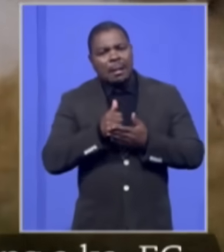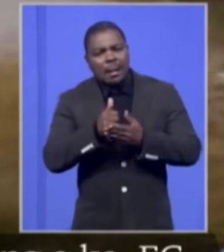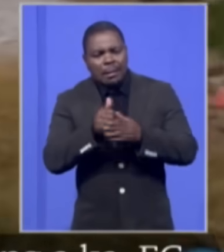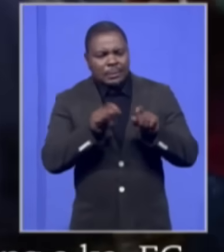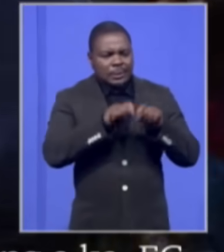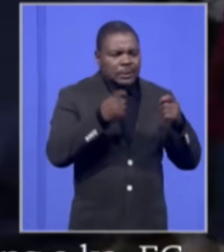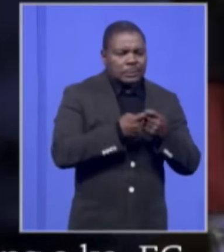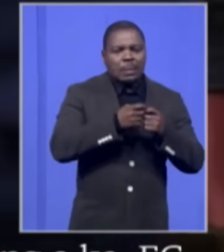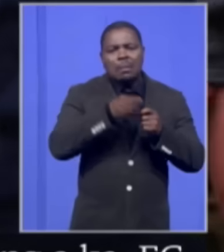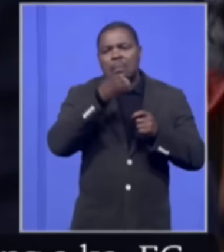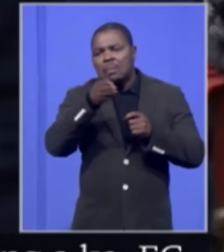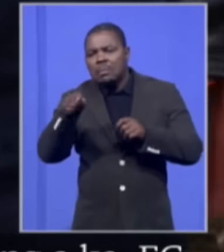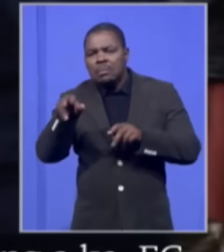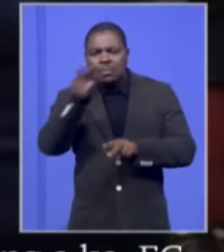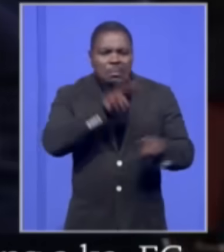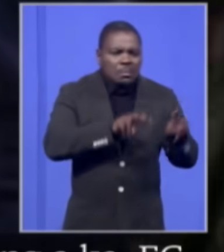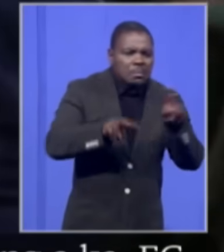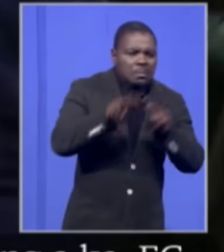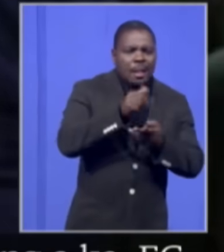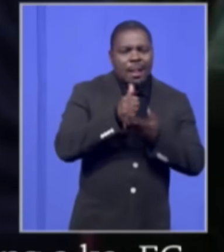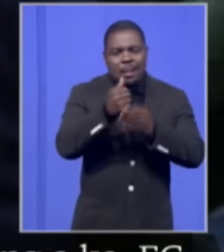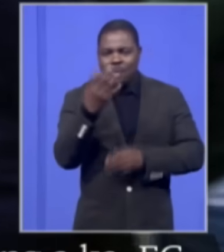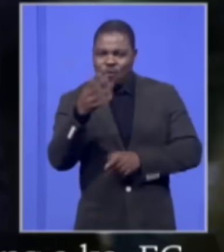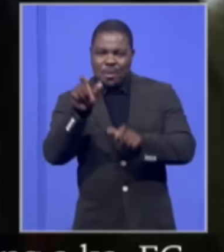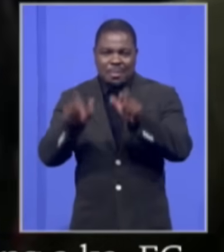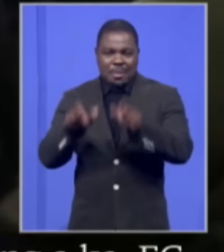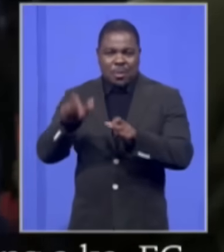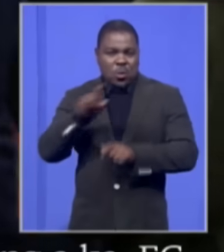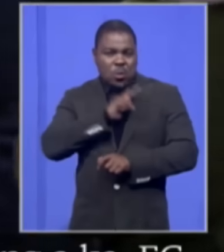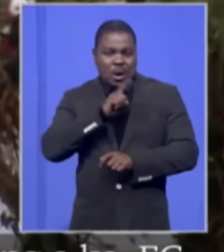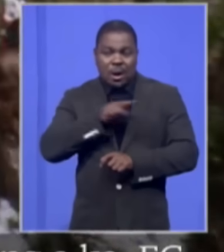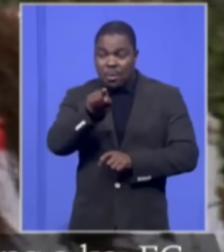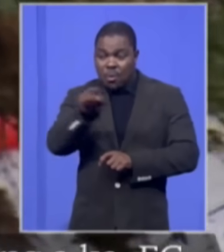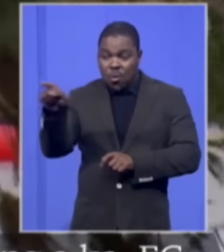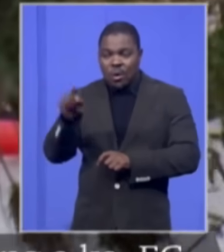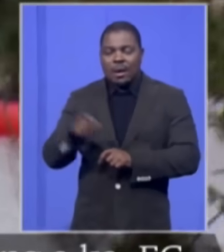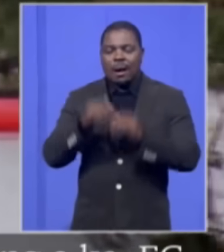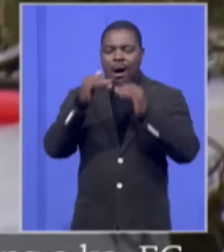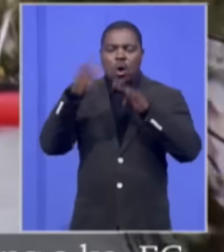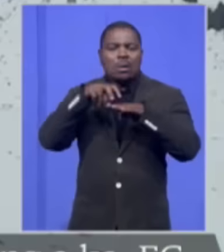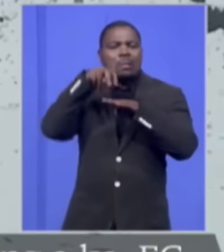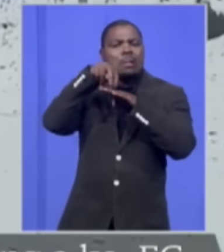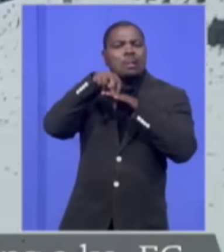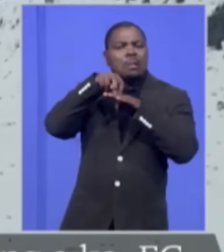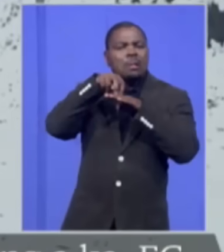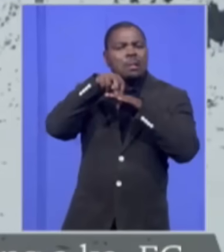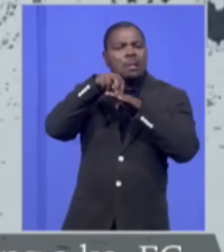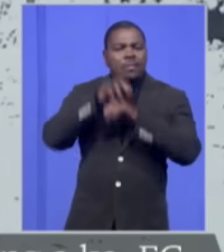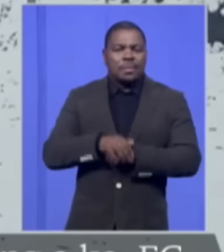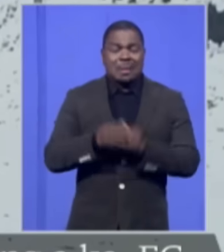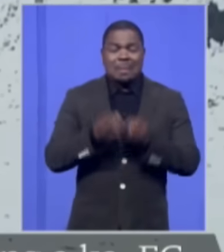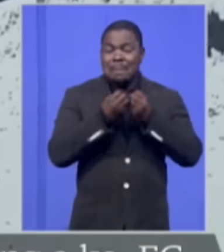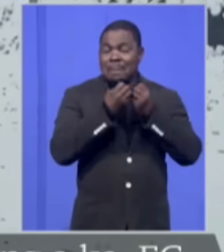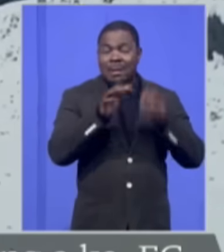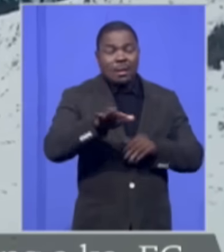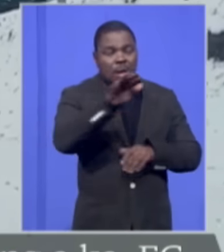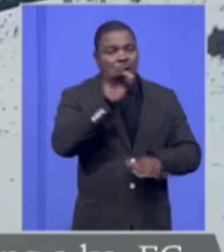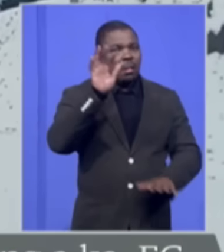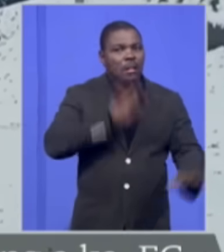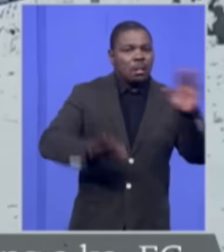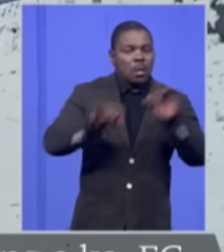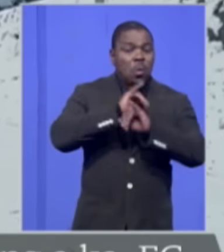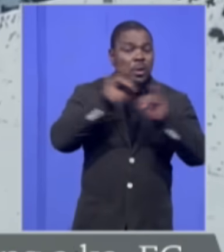lehlakoreng le lengwe la motse go thuša batho ba 4 bao ba bego ba le godimo ga mengwako ya bona. Mafelo a mantši a amilwe o